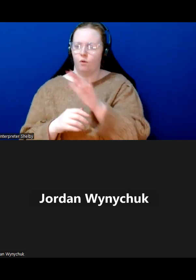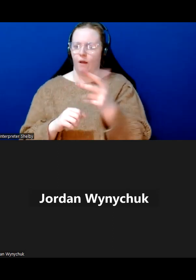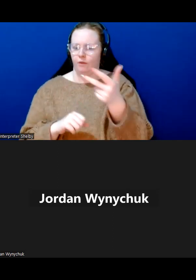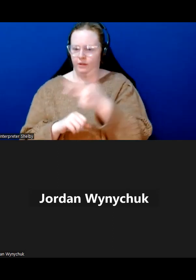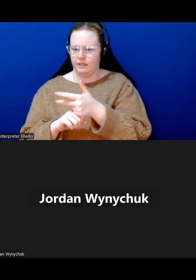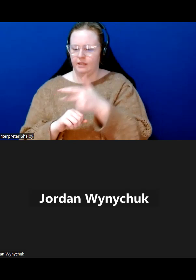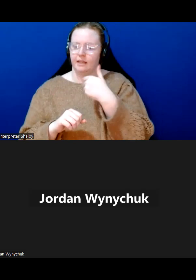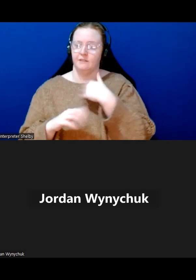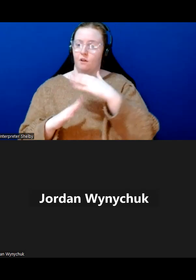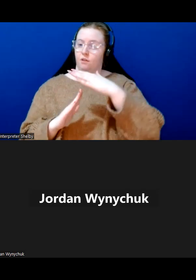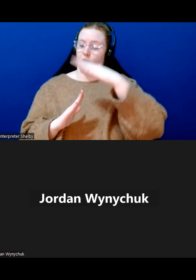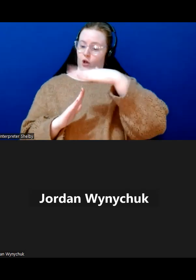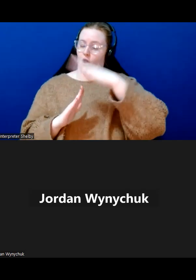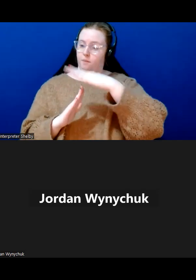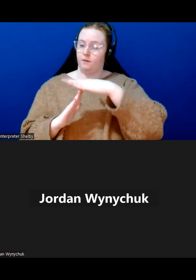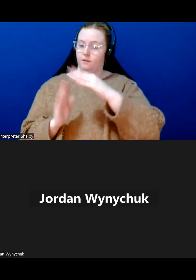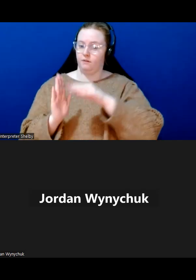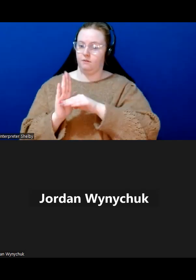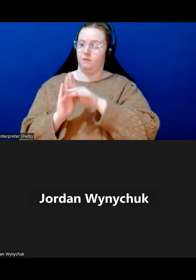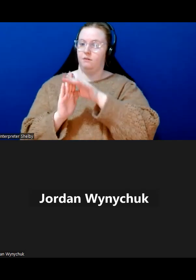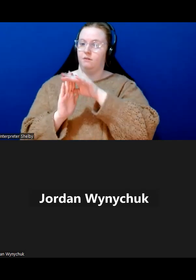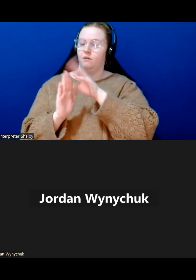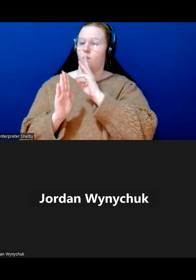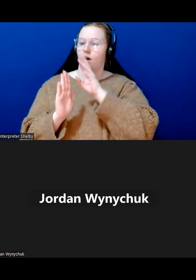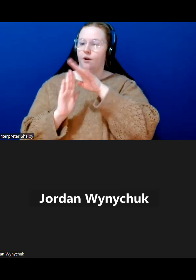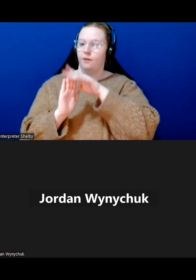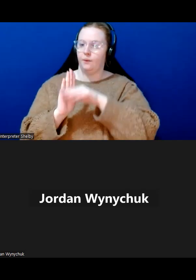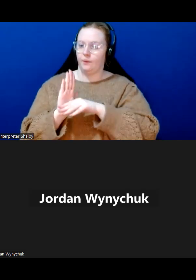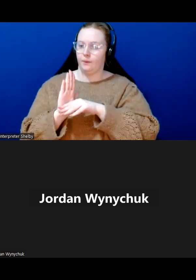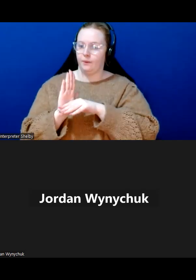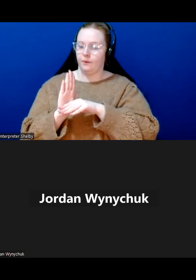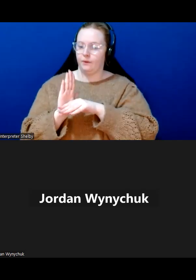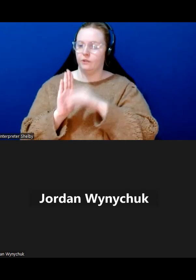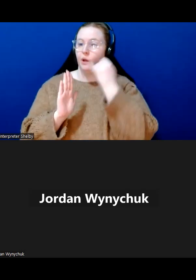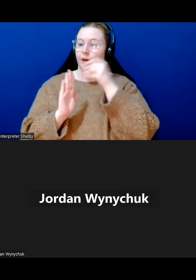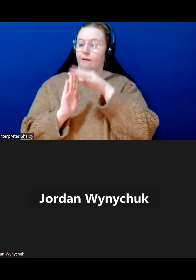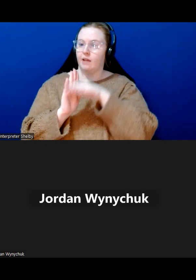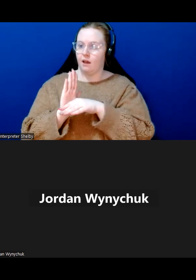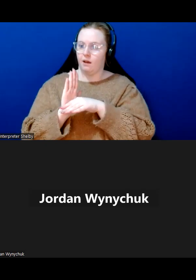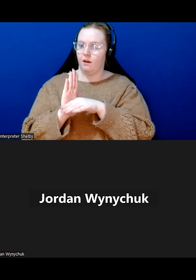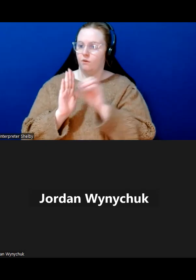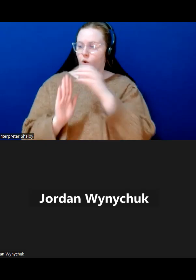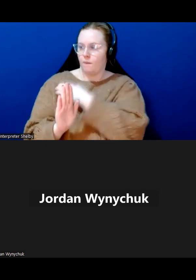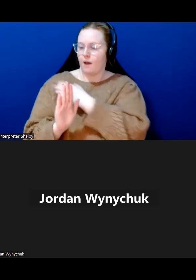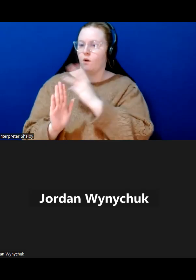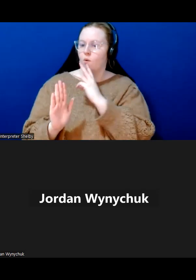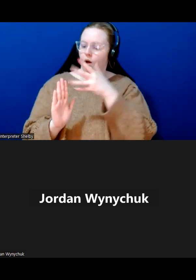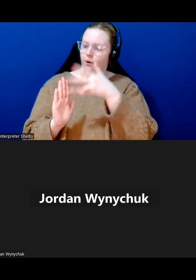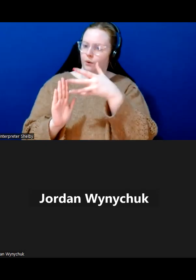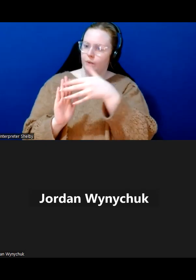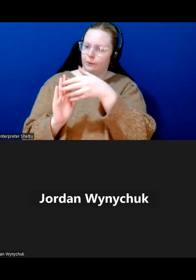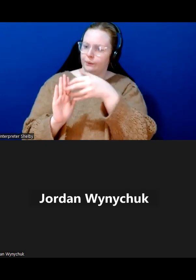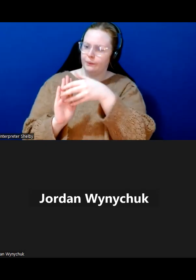top table and then it sinks it back down. So you still would have some moisture there, I think enough to last you a few days, but you